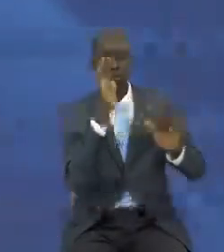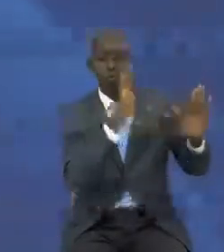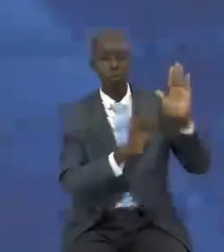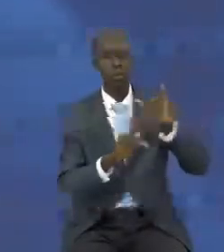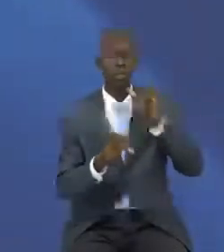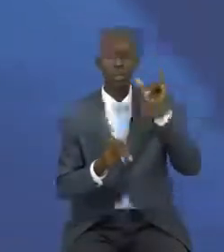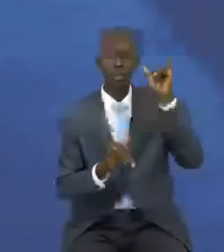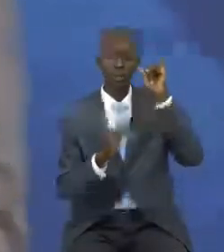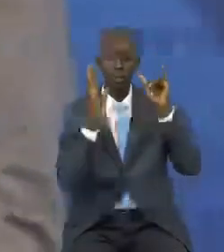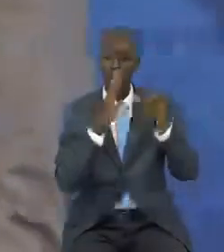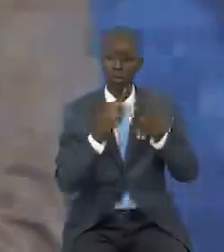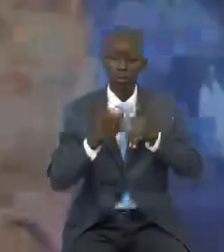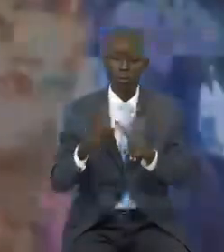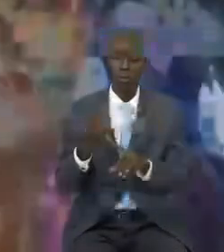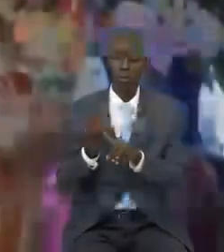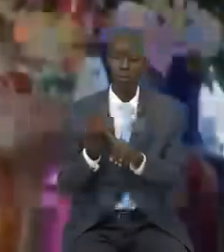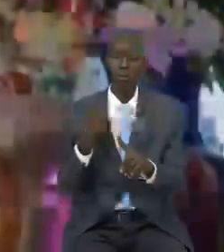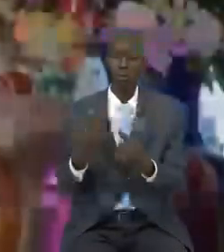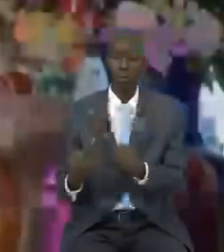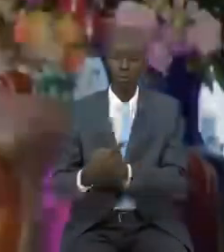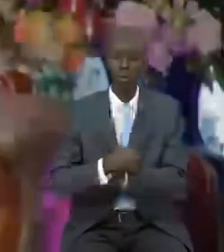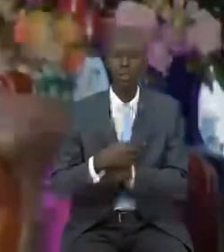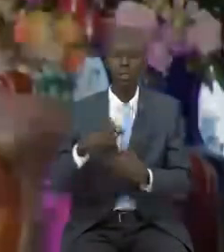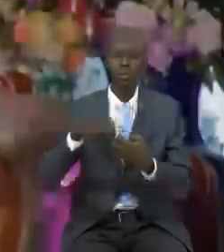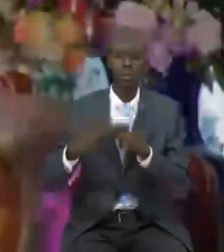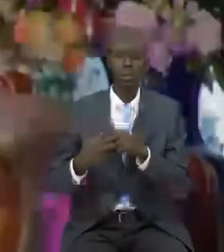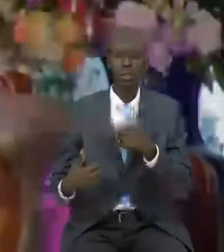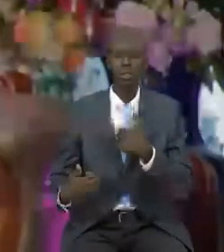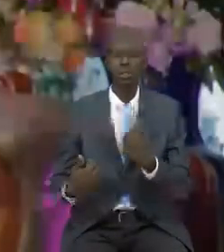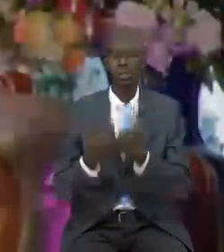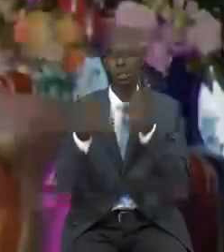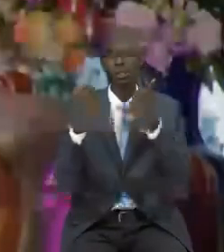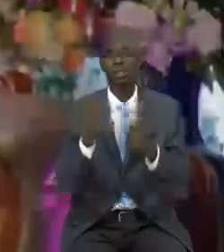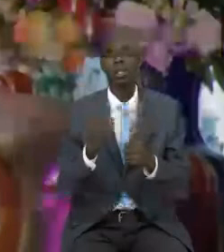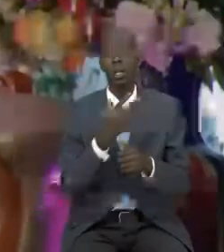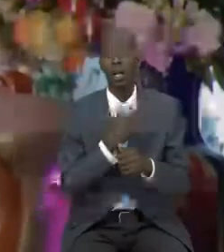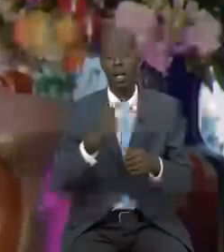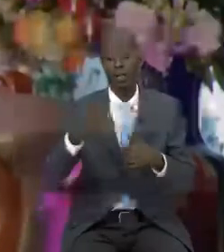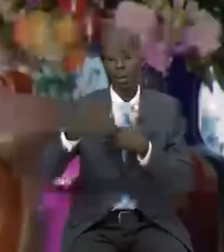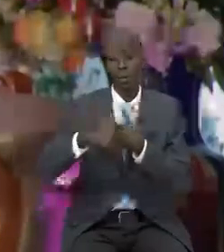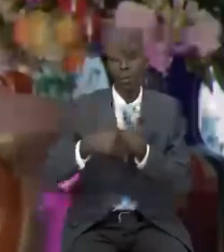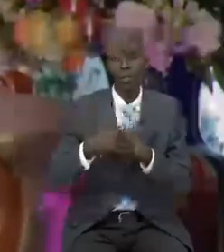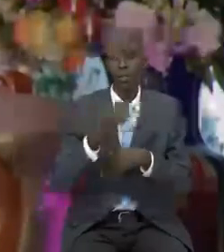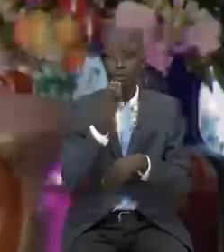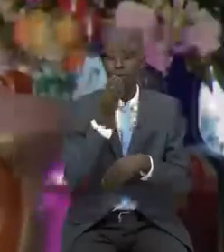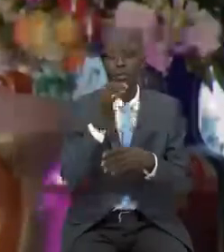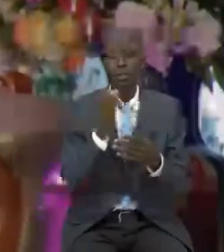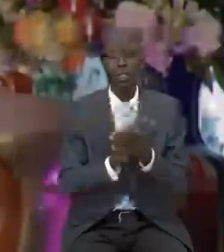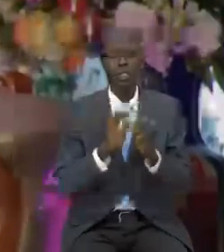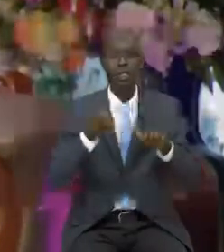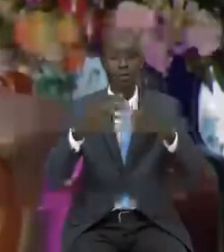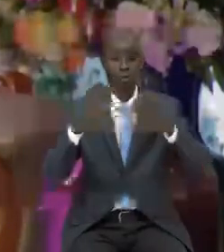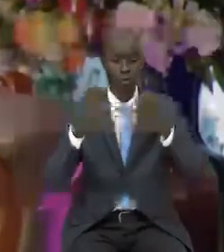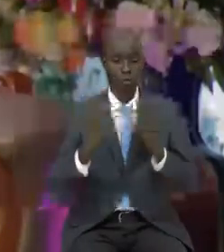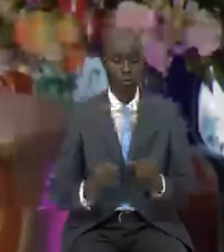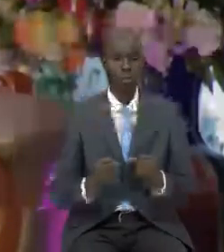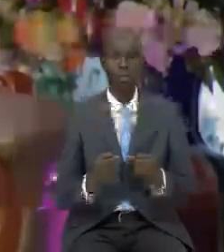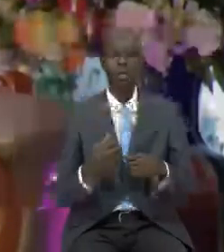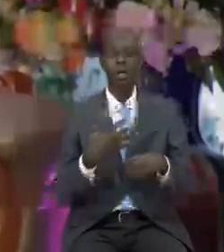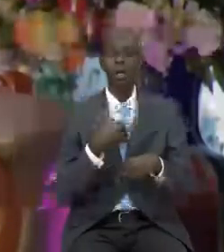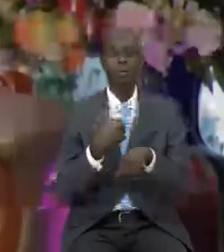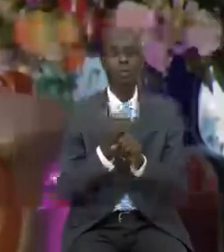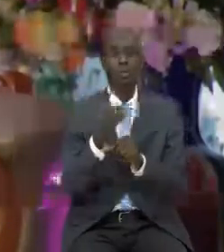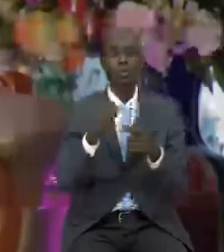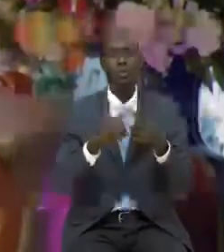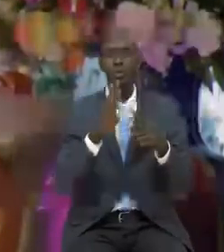different from the challenges of today. And the bread that strengthened you, that qualified you, that made you to be on